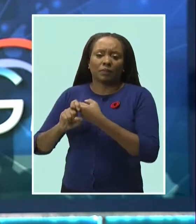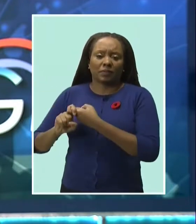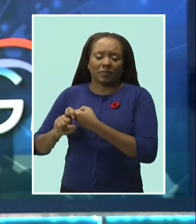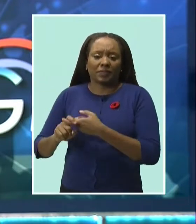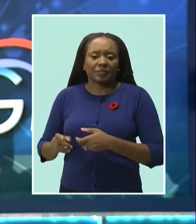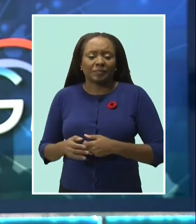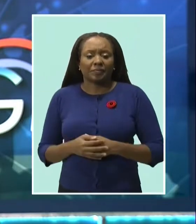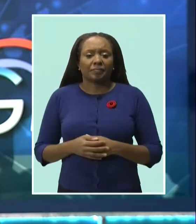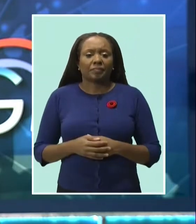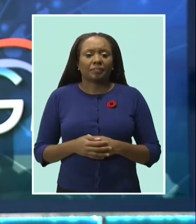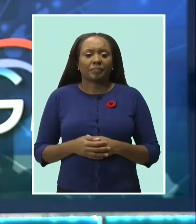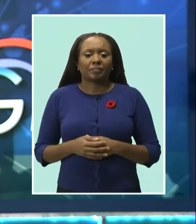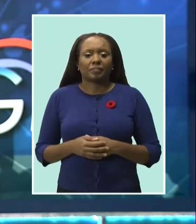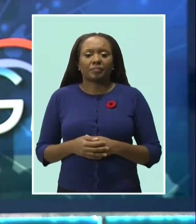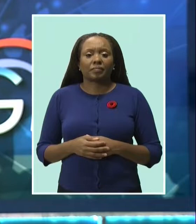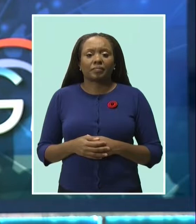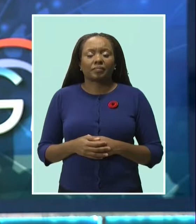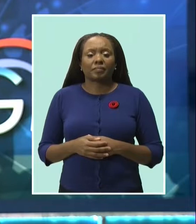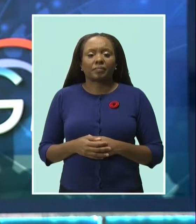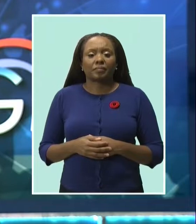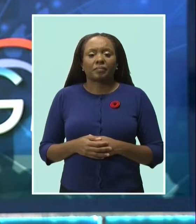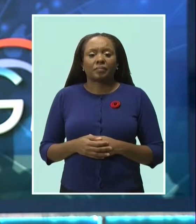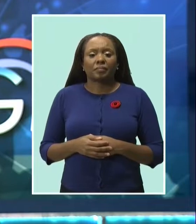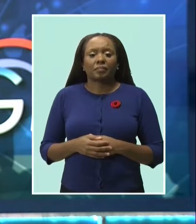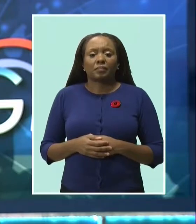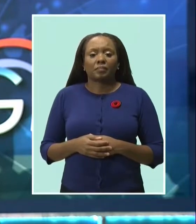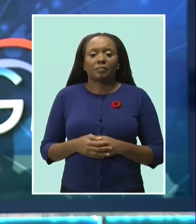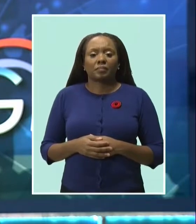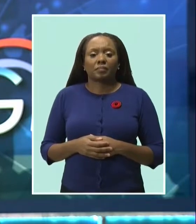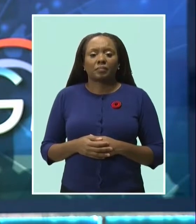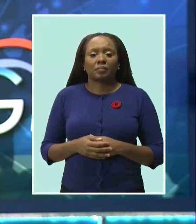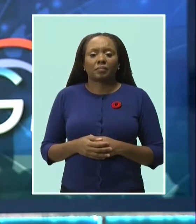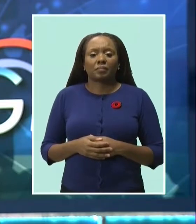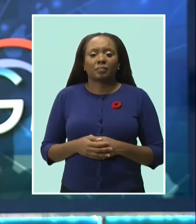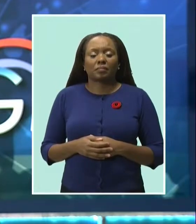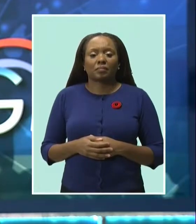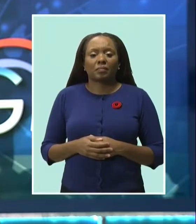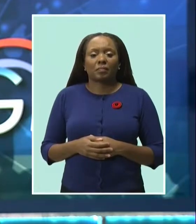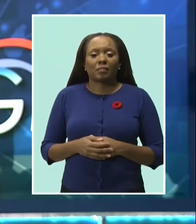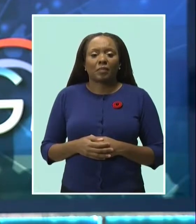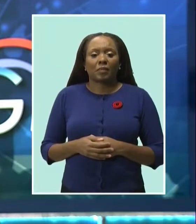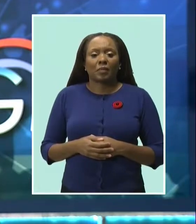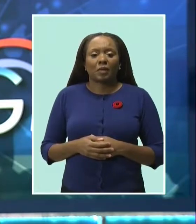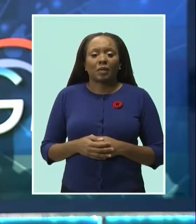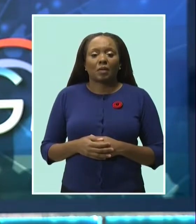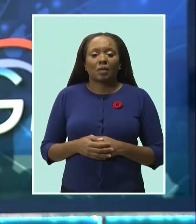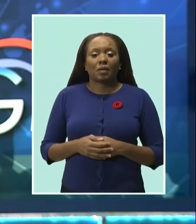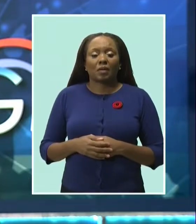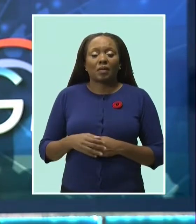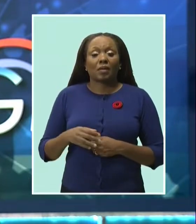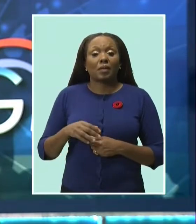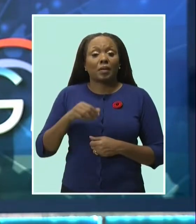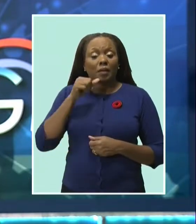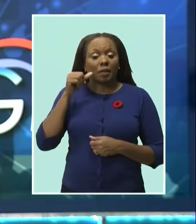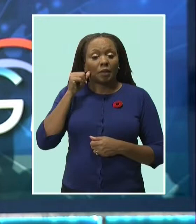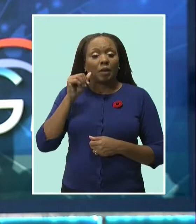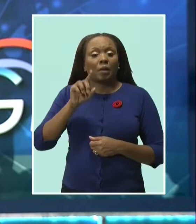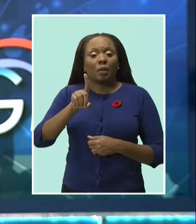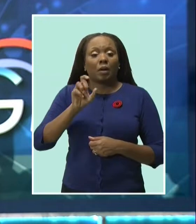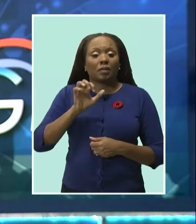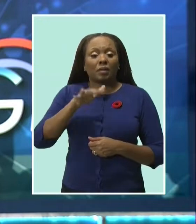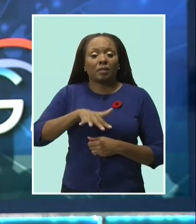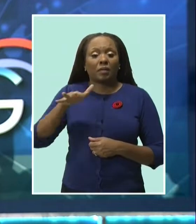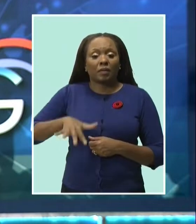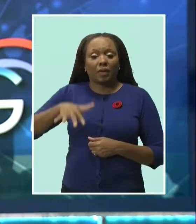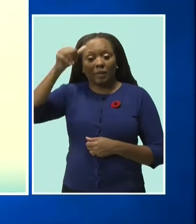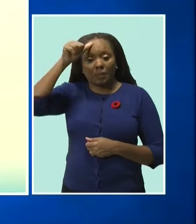and friends. And 155 males and 180 females make up